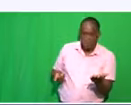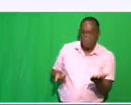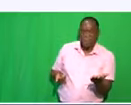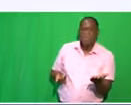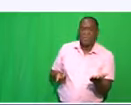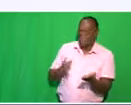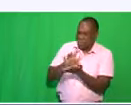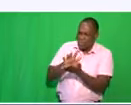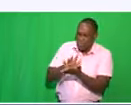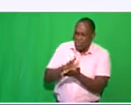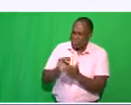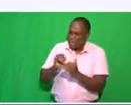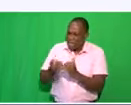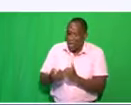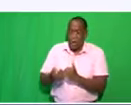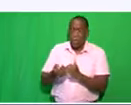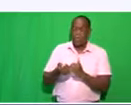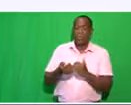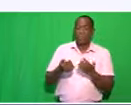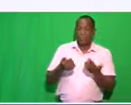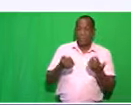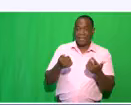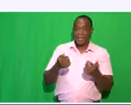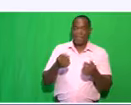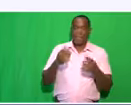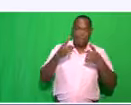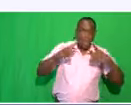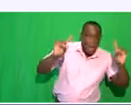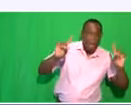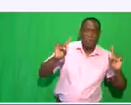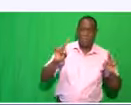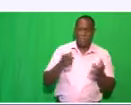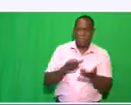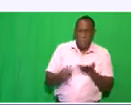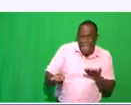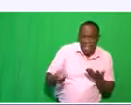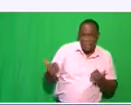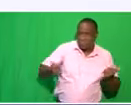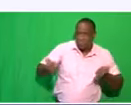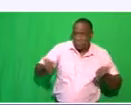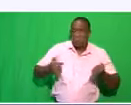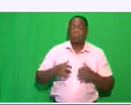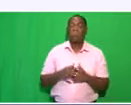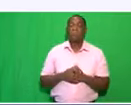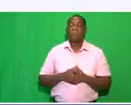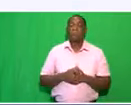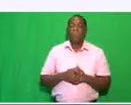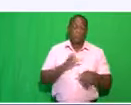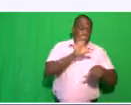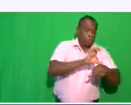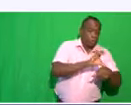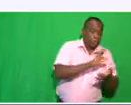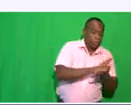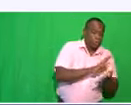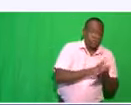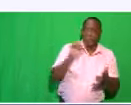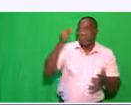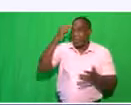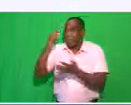the schools and how they perform, government schools against the denominational schools, the smaller schools against the